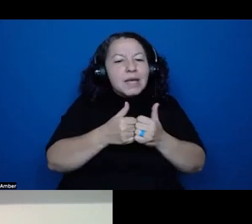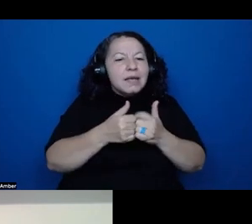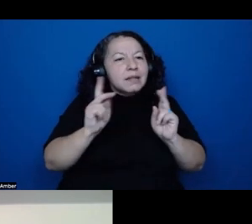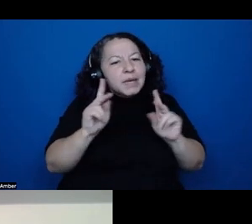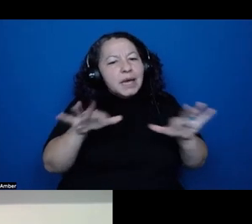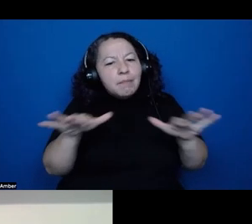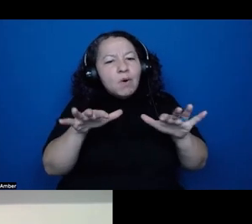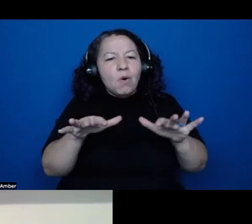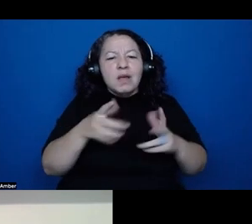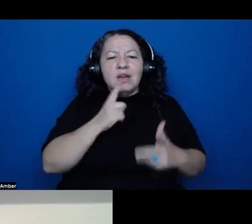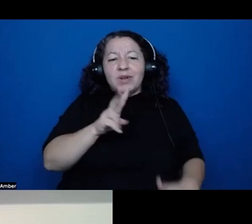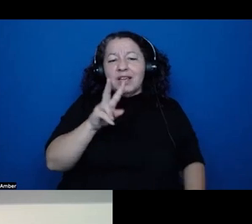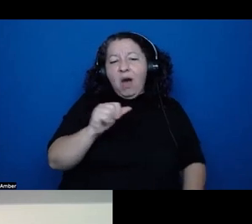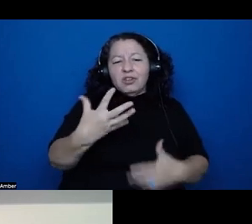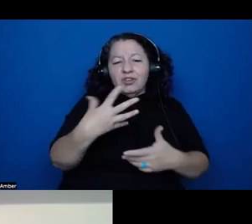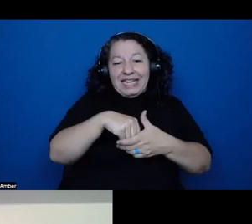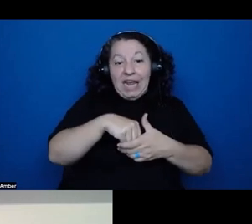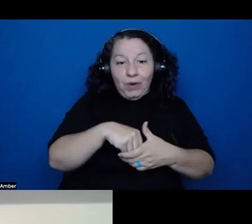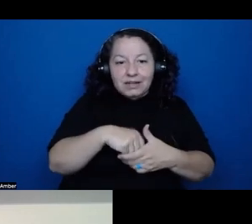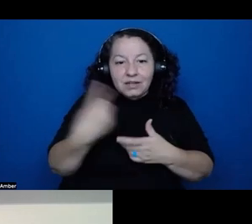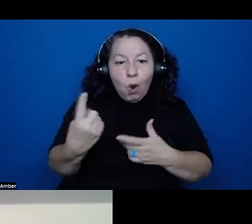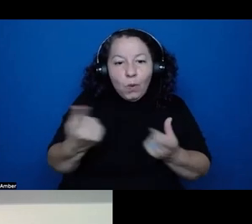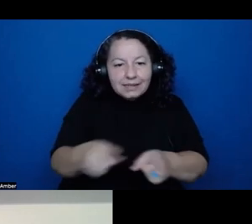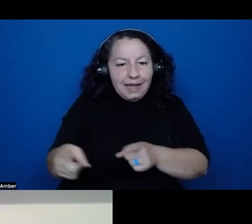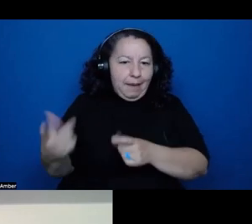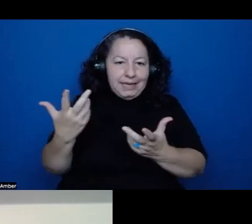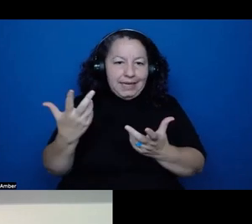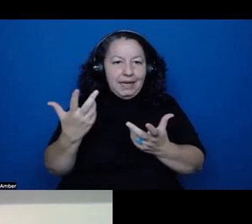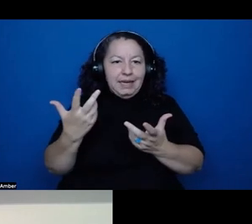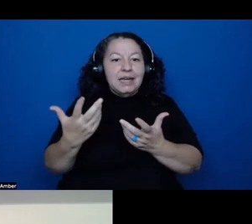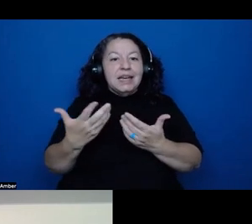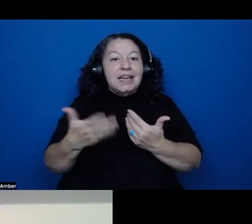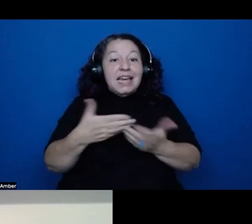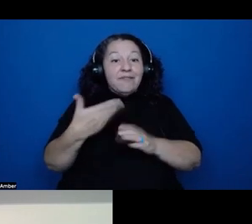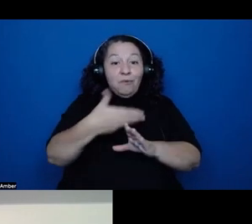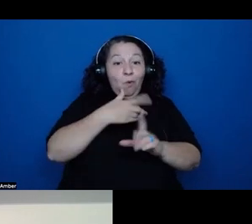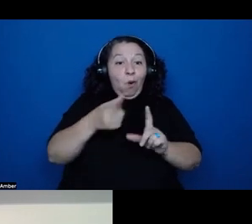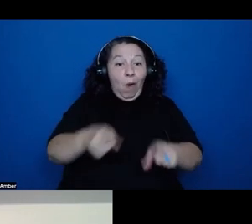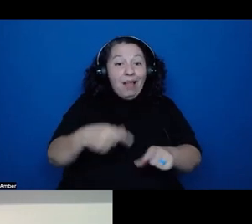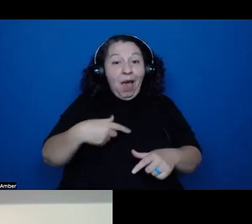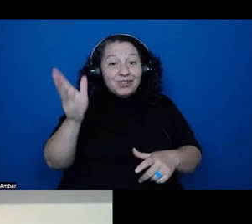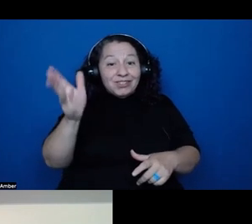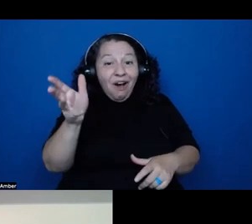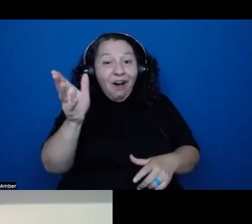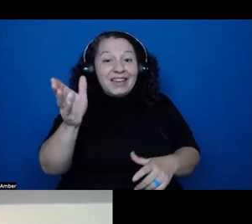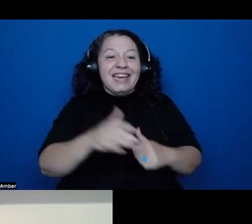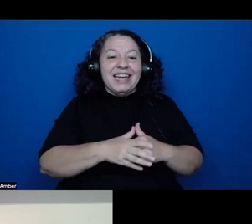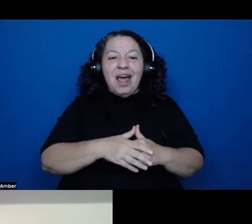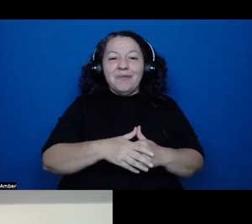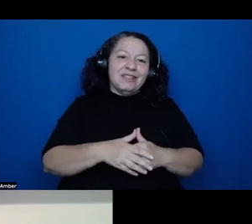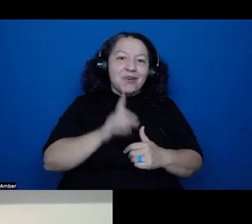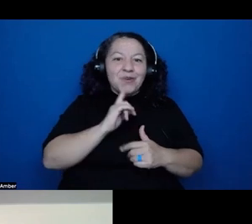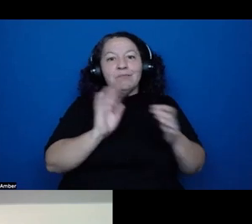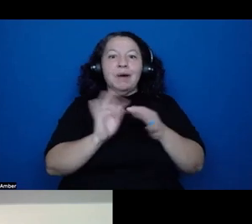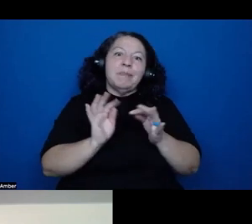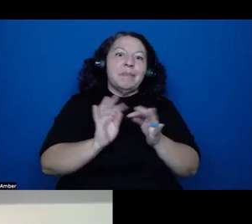just inherent, like it's always happening. Even like before when I was talking and I was like on my run and I wasn't sharing